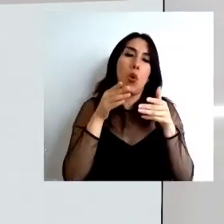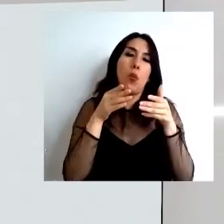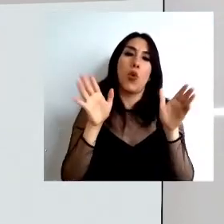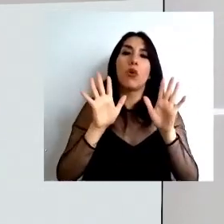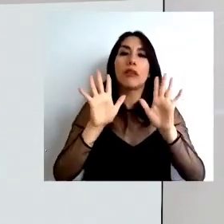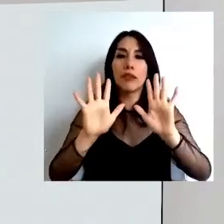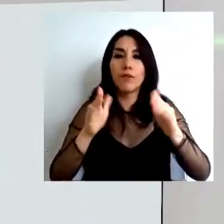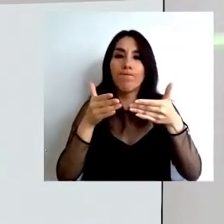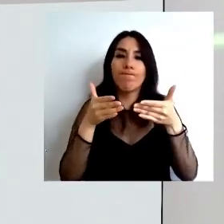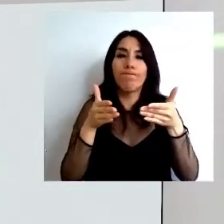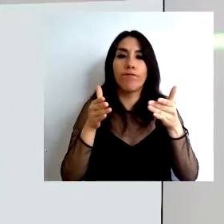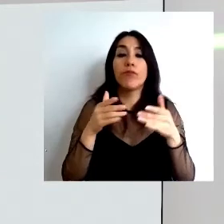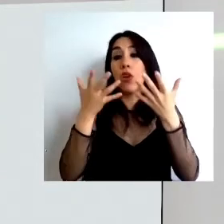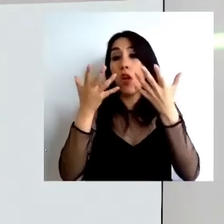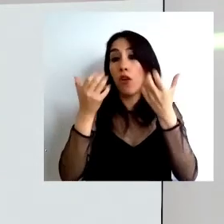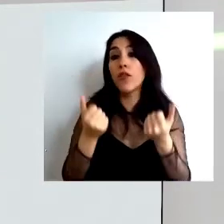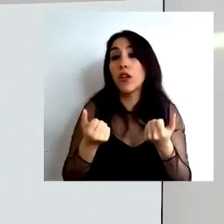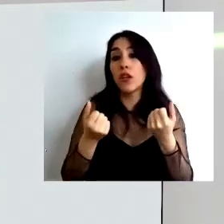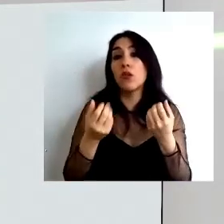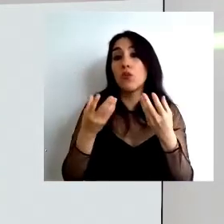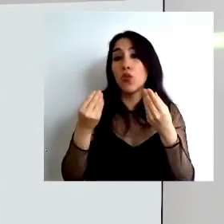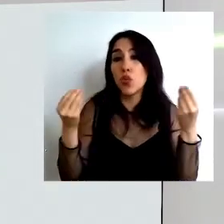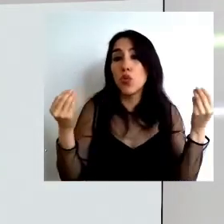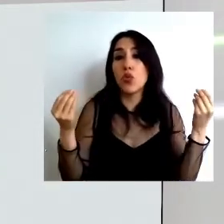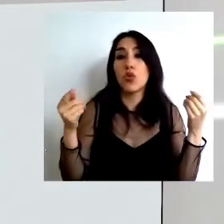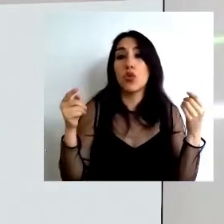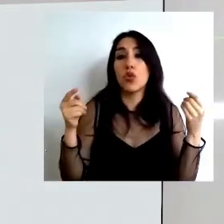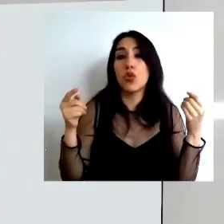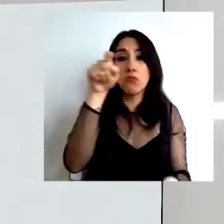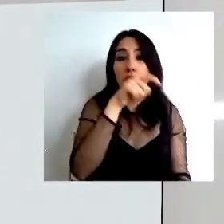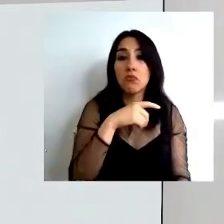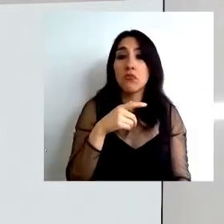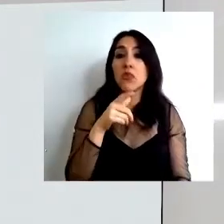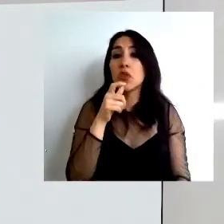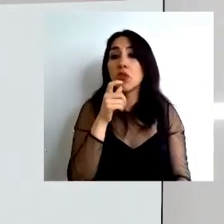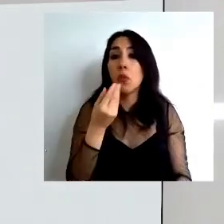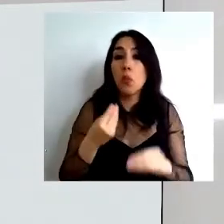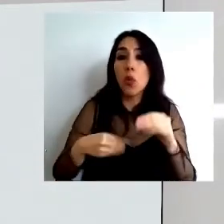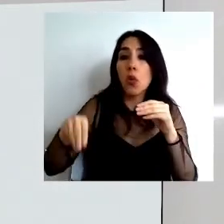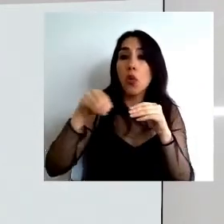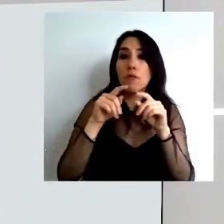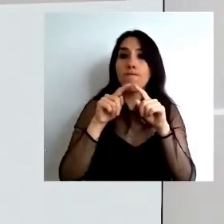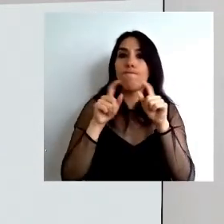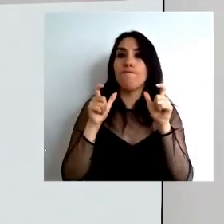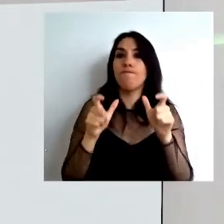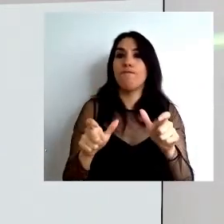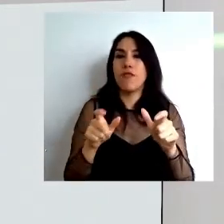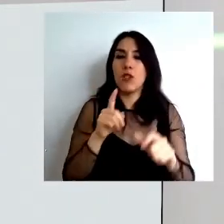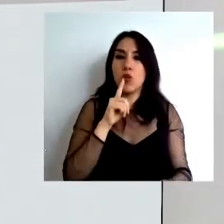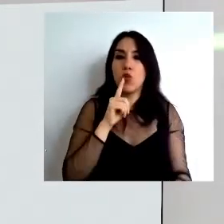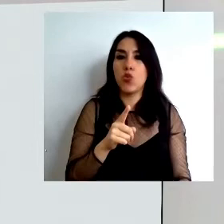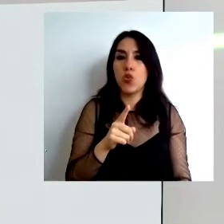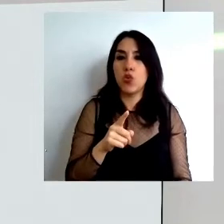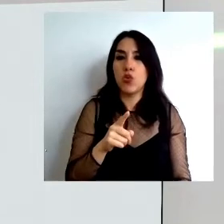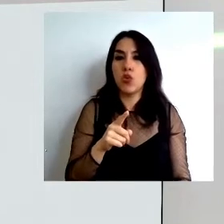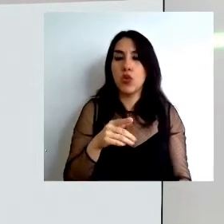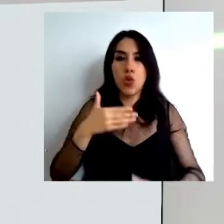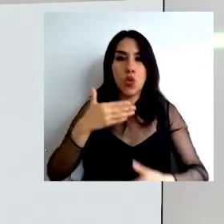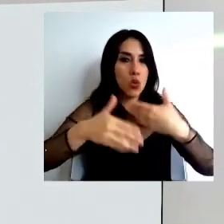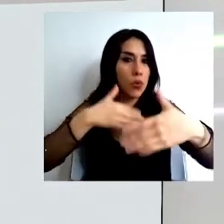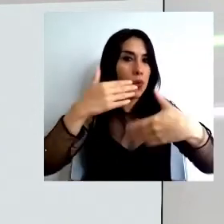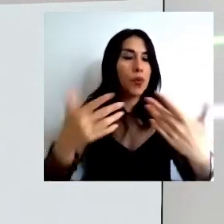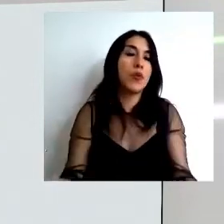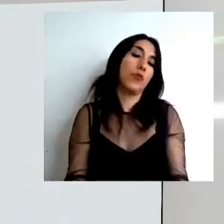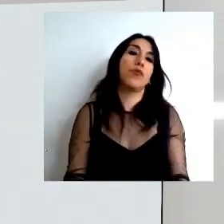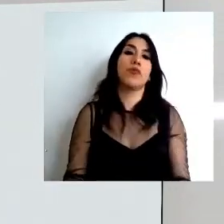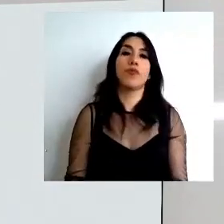assurance, which might push you towards slightly more controlled replication models, still working with partners, but in a way that you